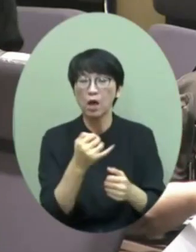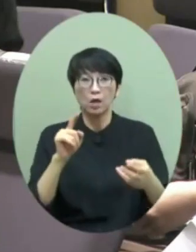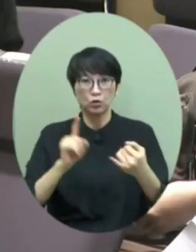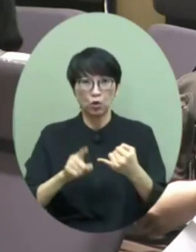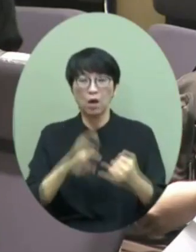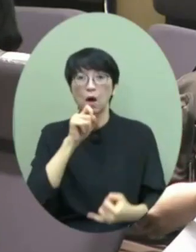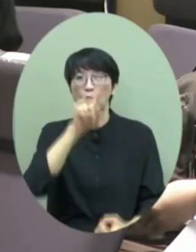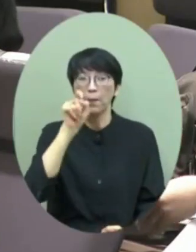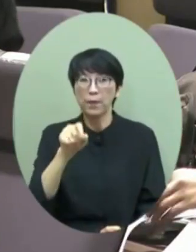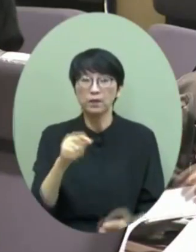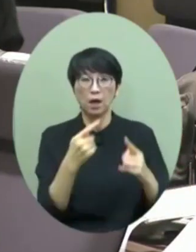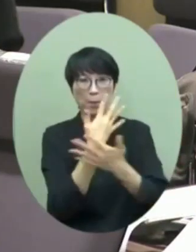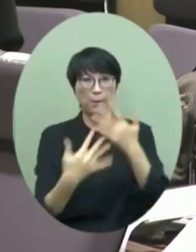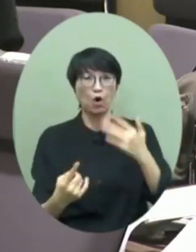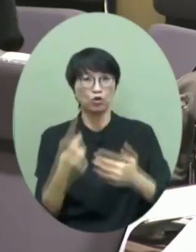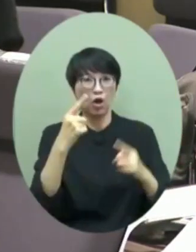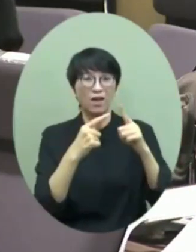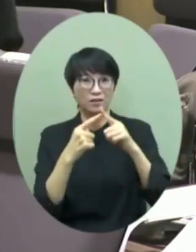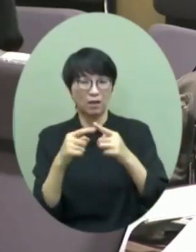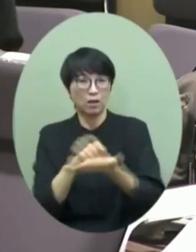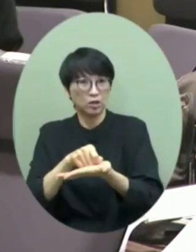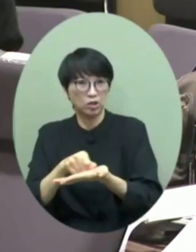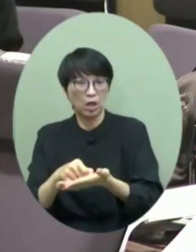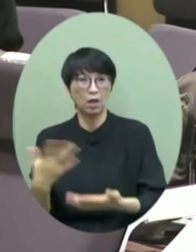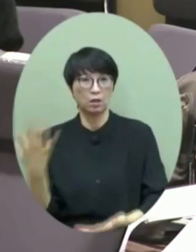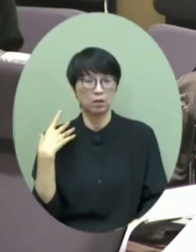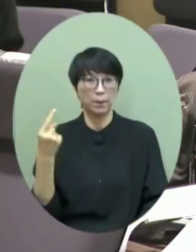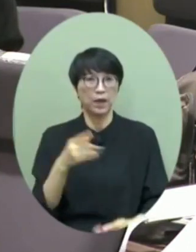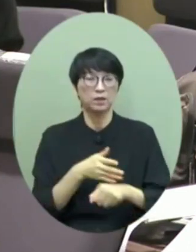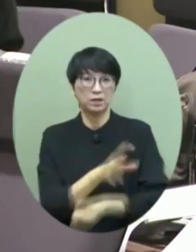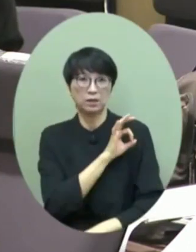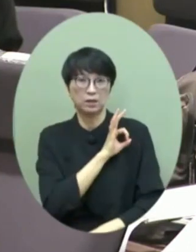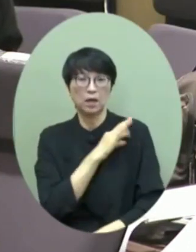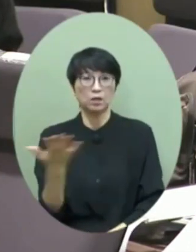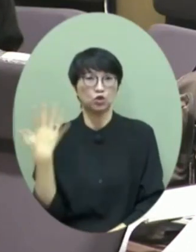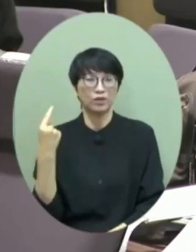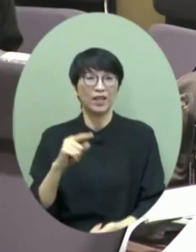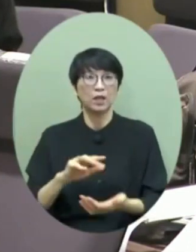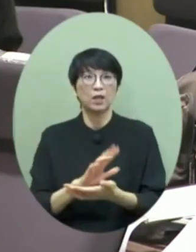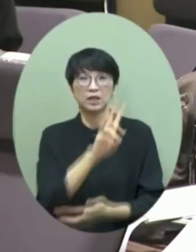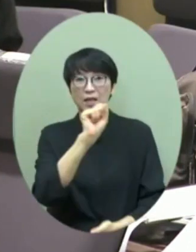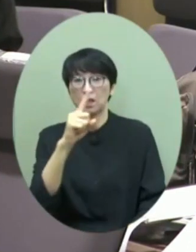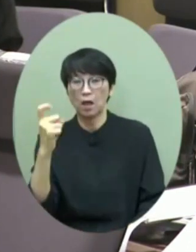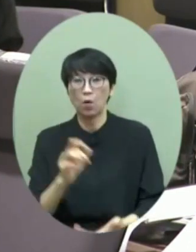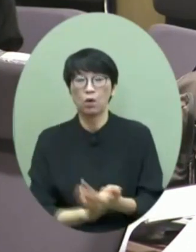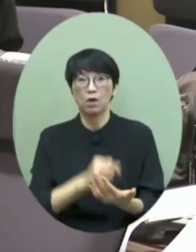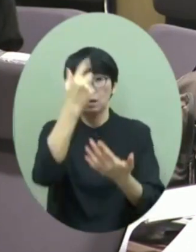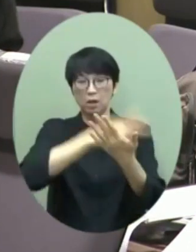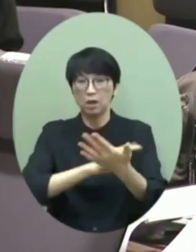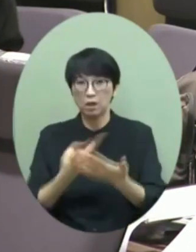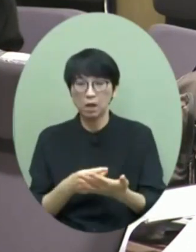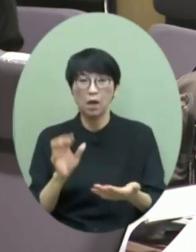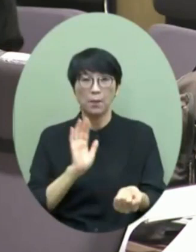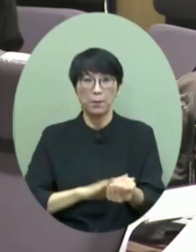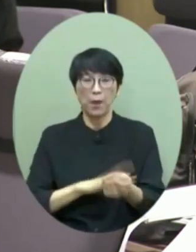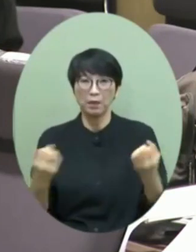incite hatred against the government, then it will be ruled unlawful. And many medicines asked that, in the